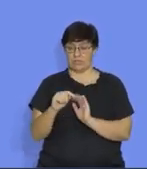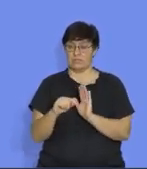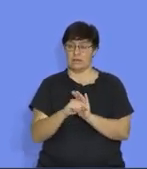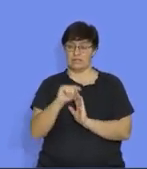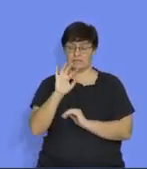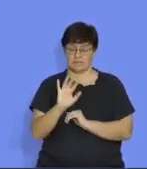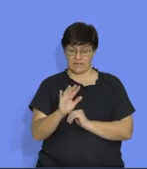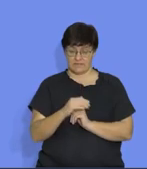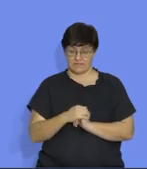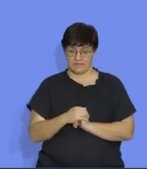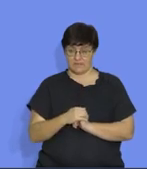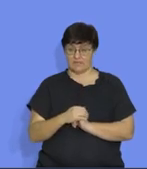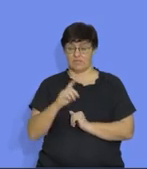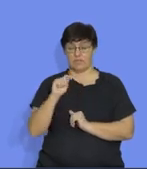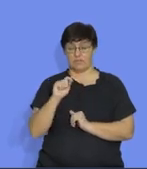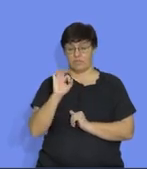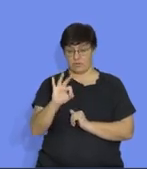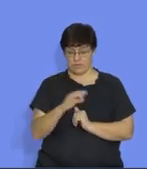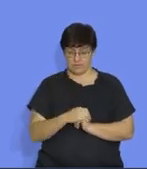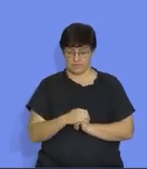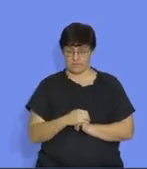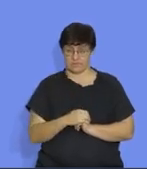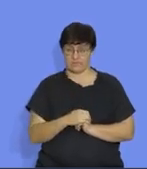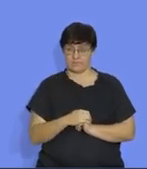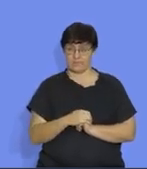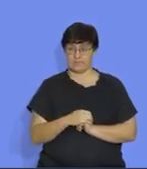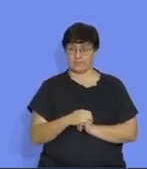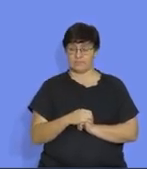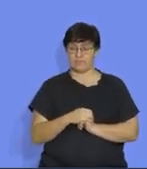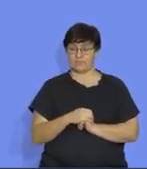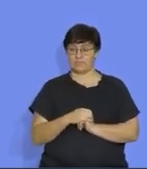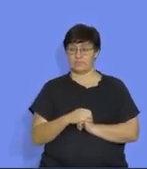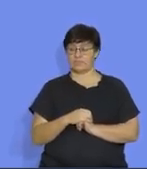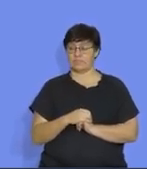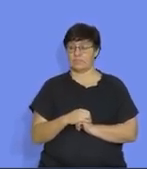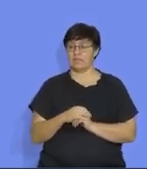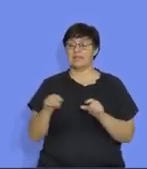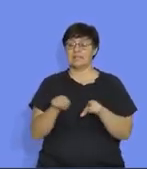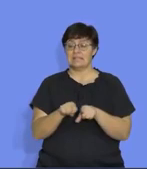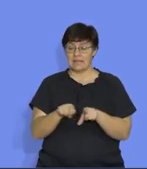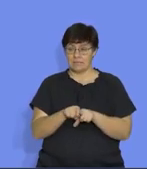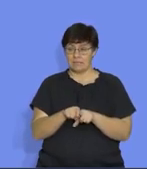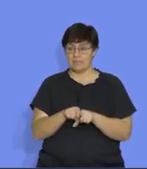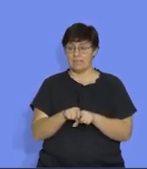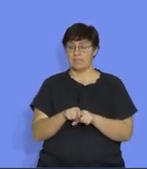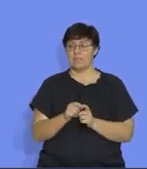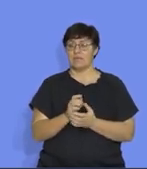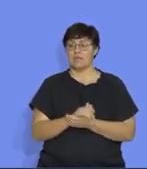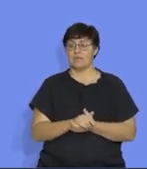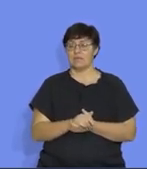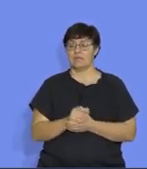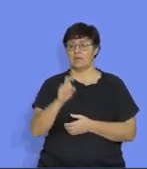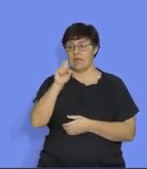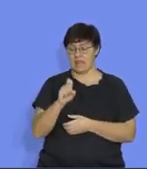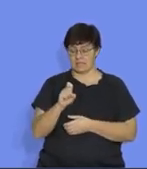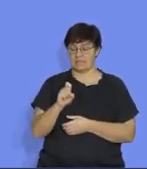minus 5 will be the third term of the pattern. I'm going to do the exact same thing for when x